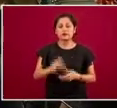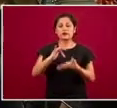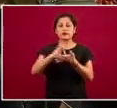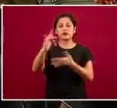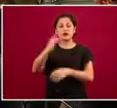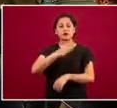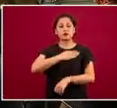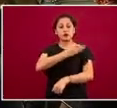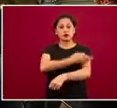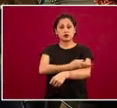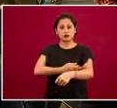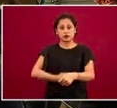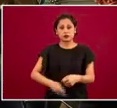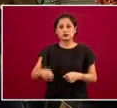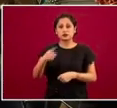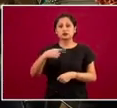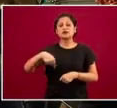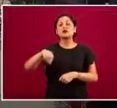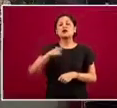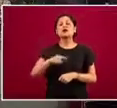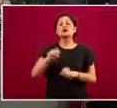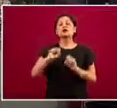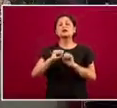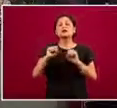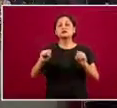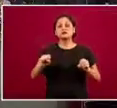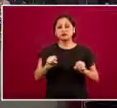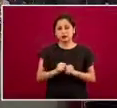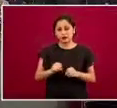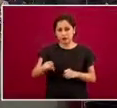centers or in prisons.